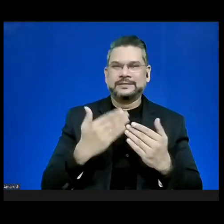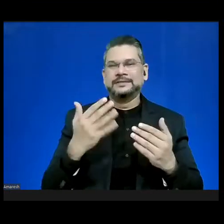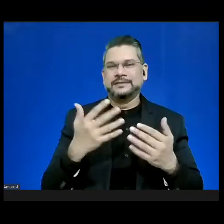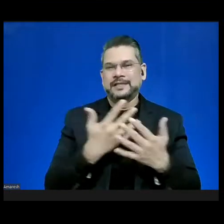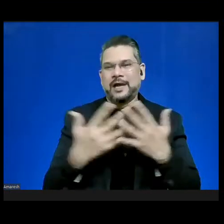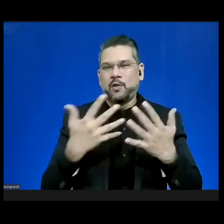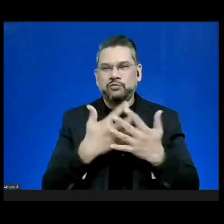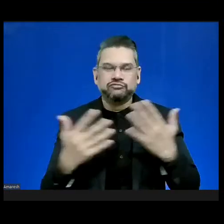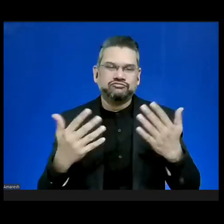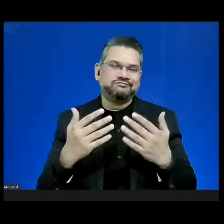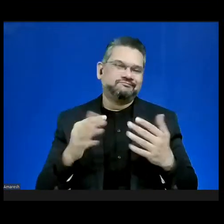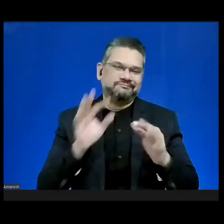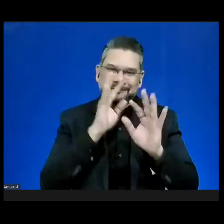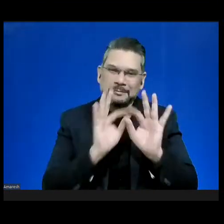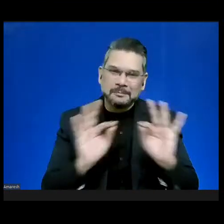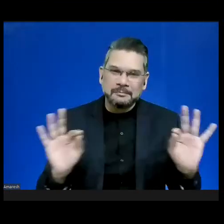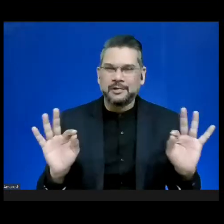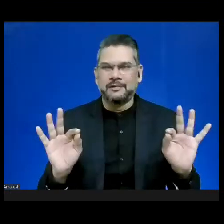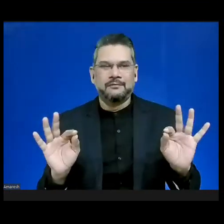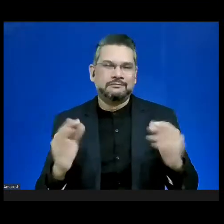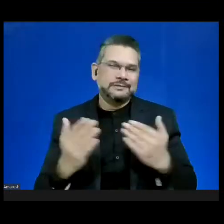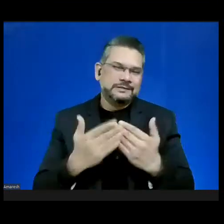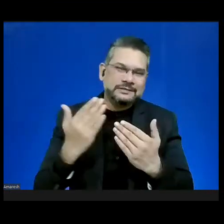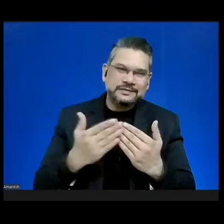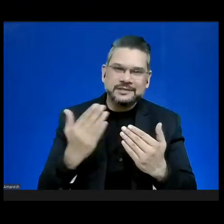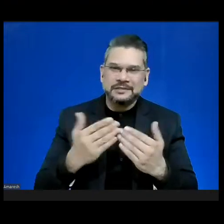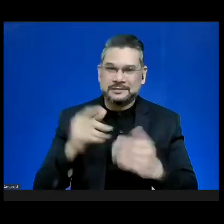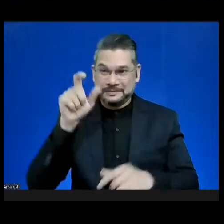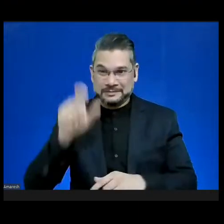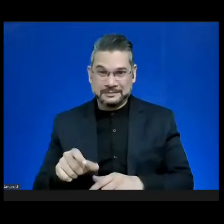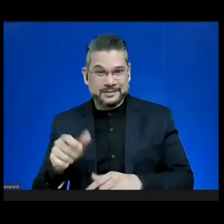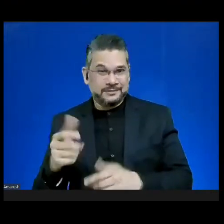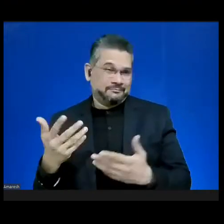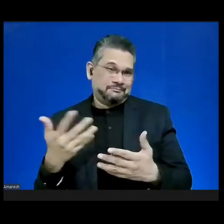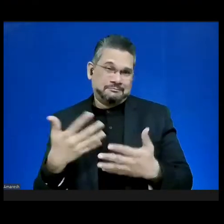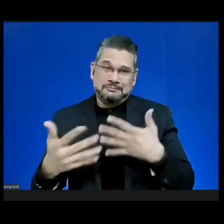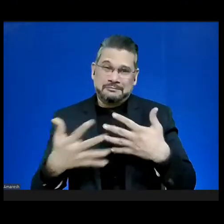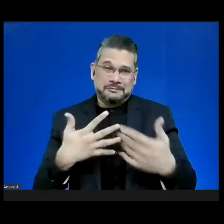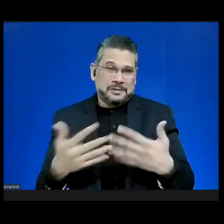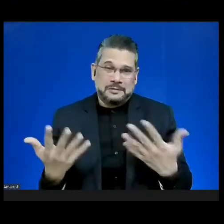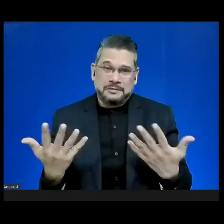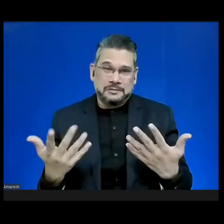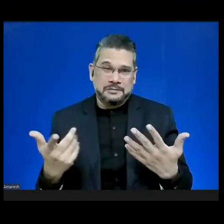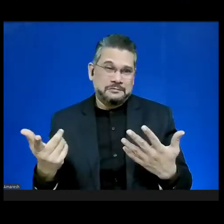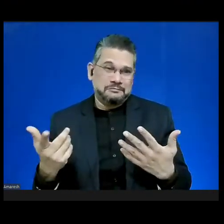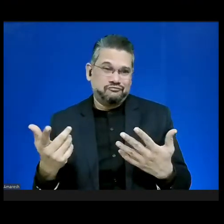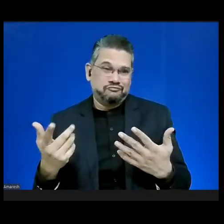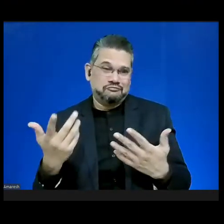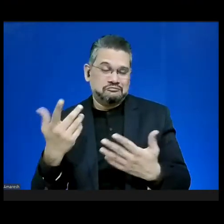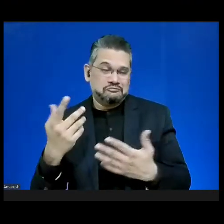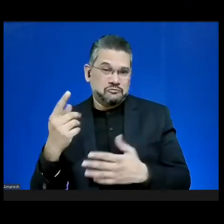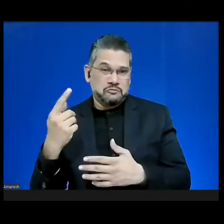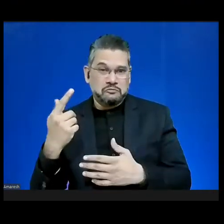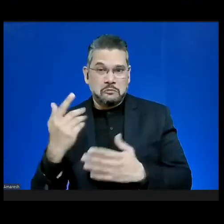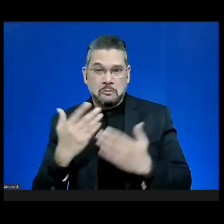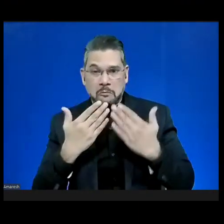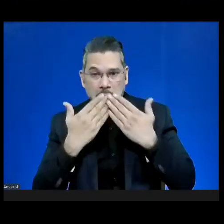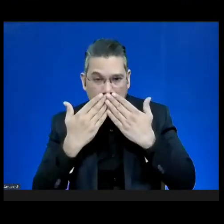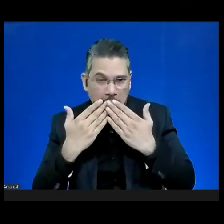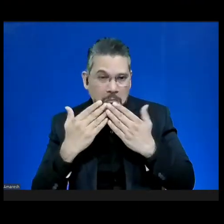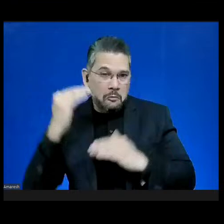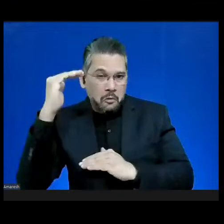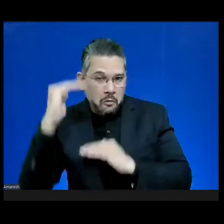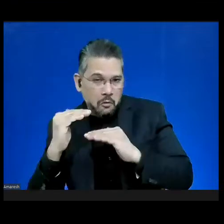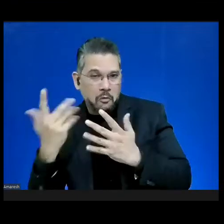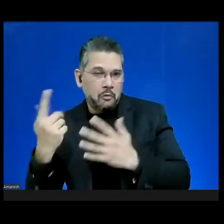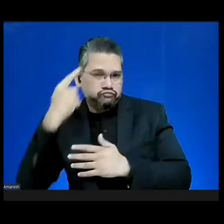very simple, or so that a person with a low intellectual level should also be able to